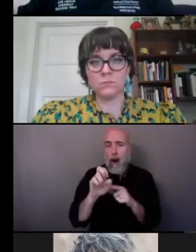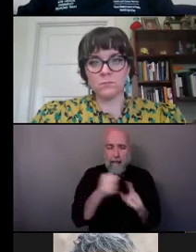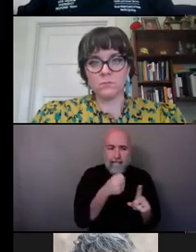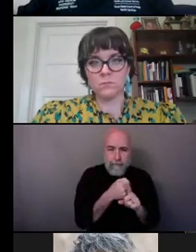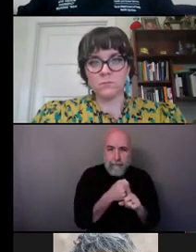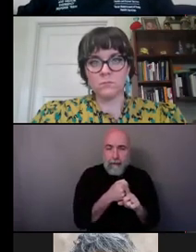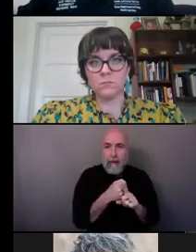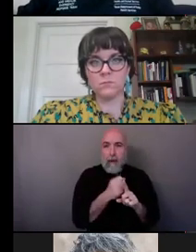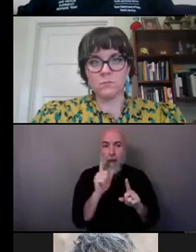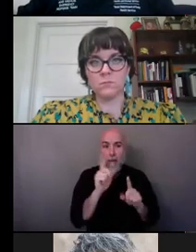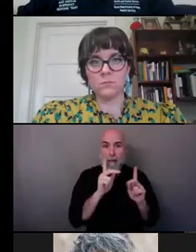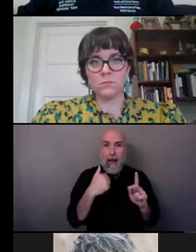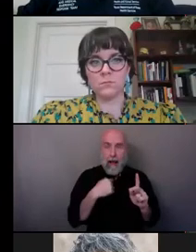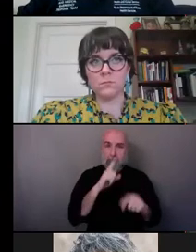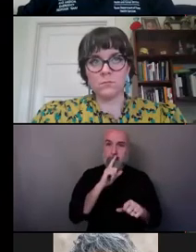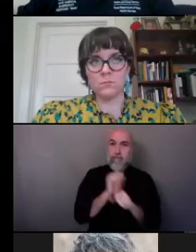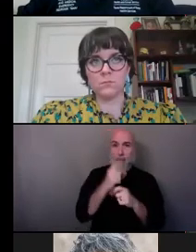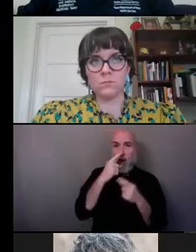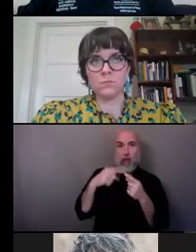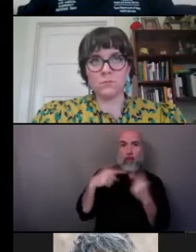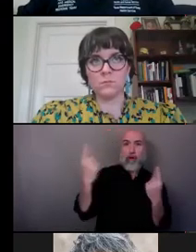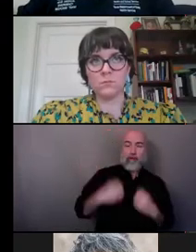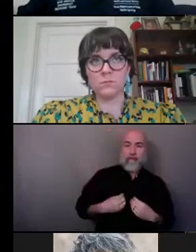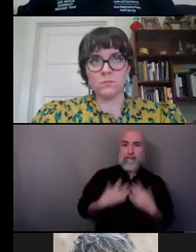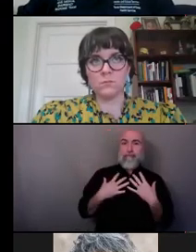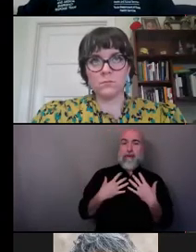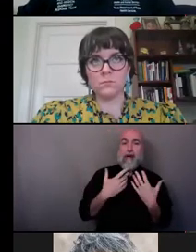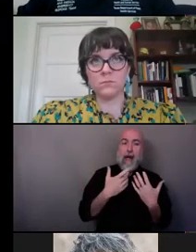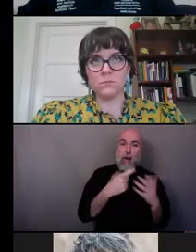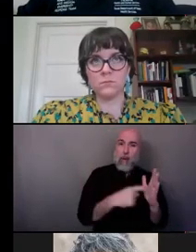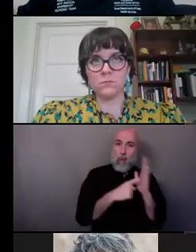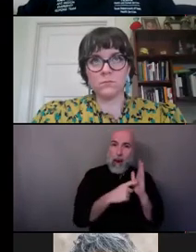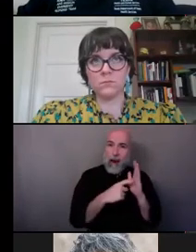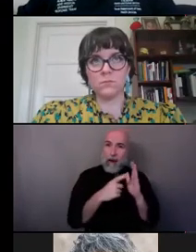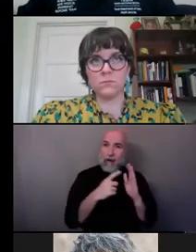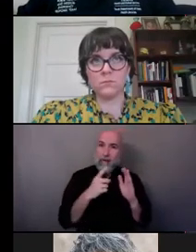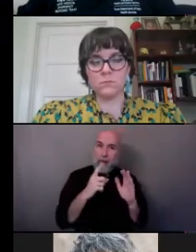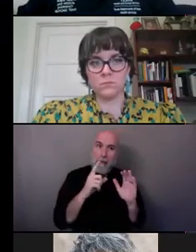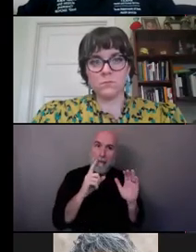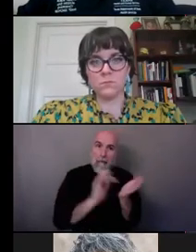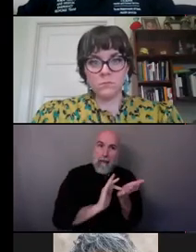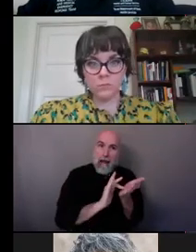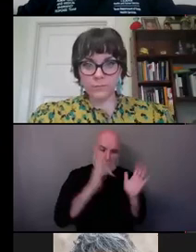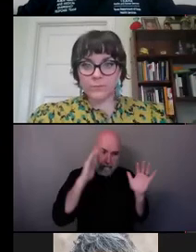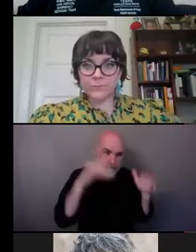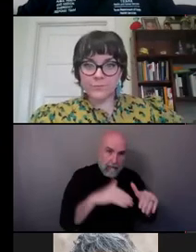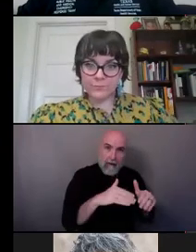serious allergic reactions that required on-site medical attention, if you